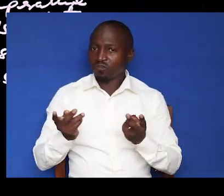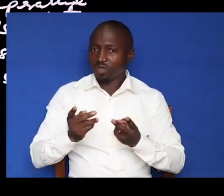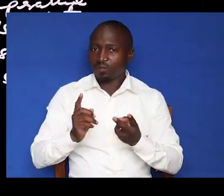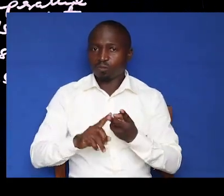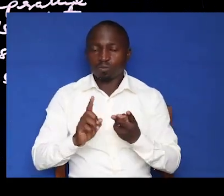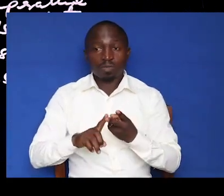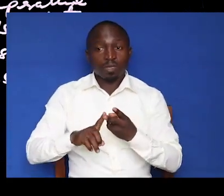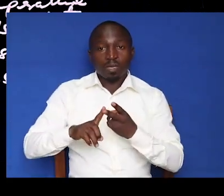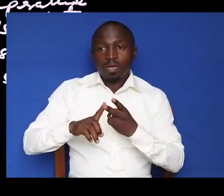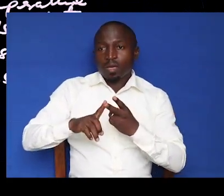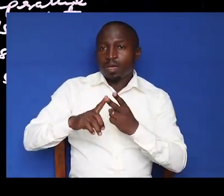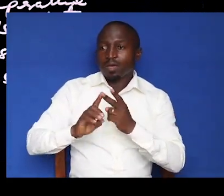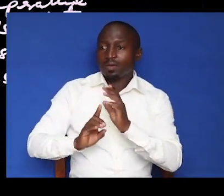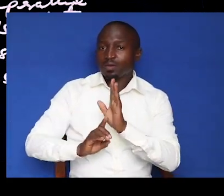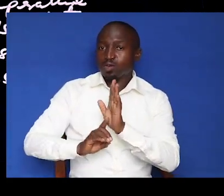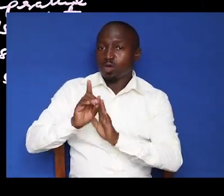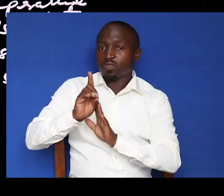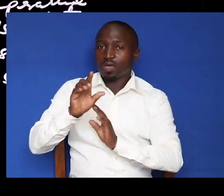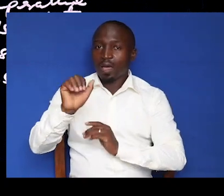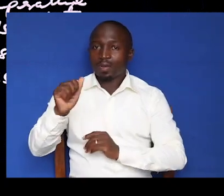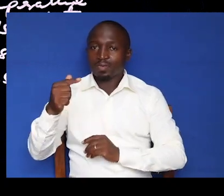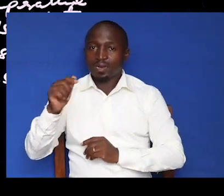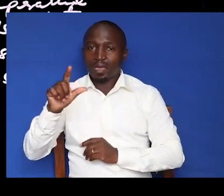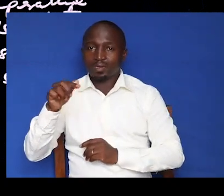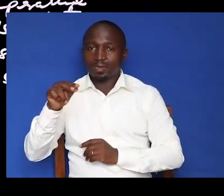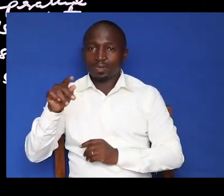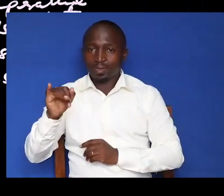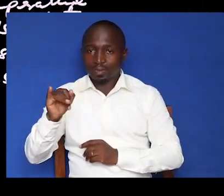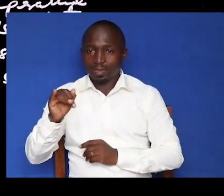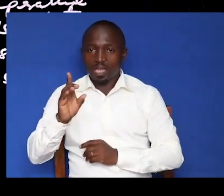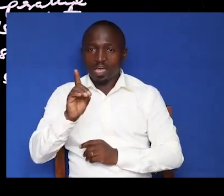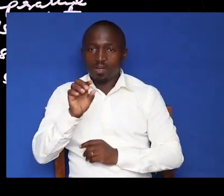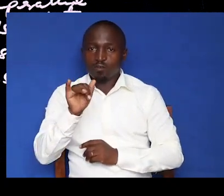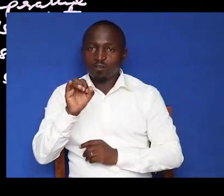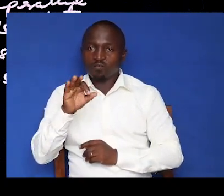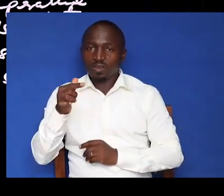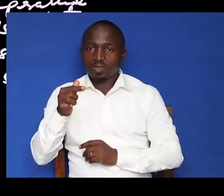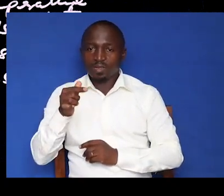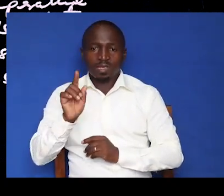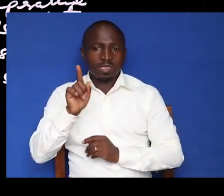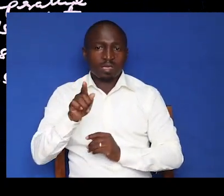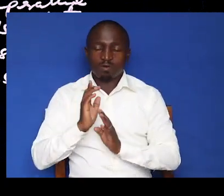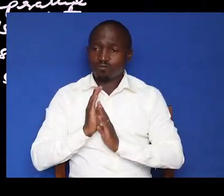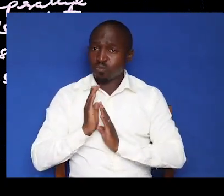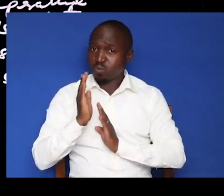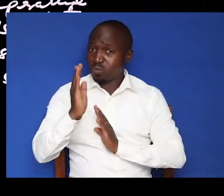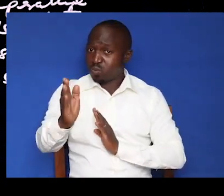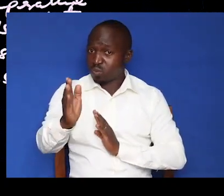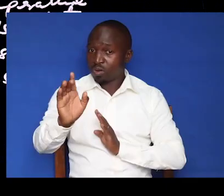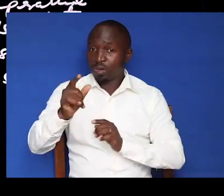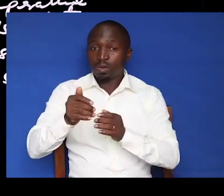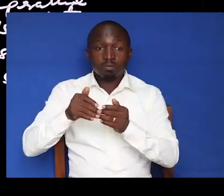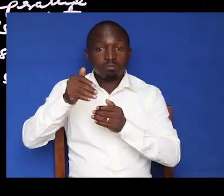North Atlantic drift has a fairly straight direction, as on the way there